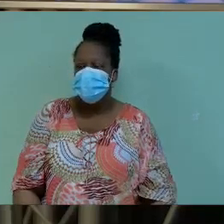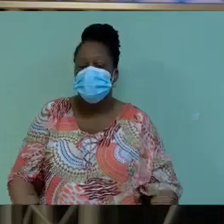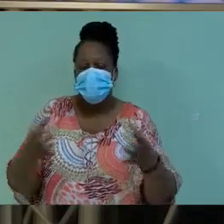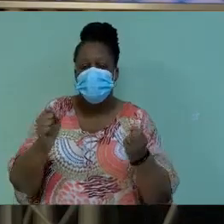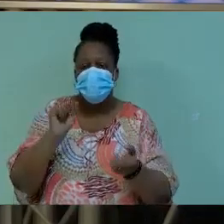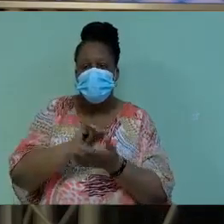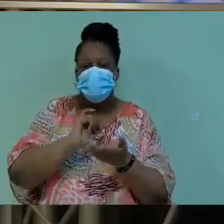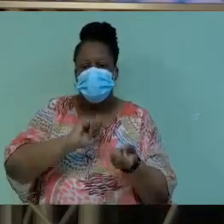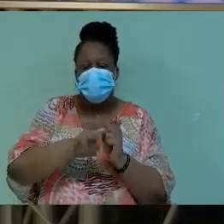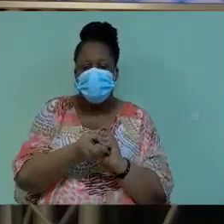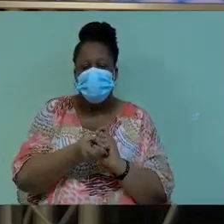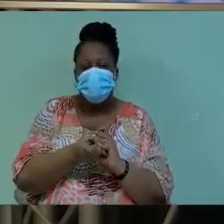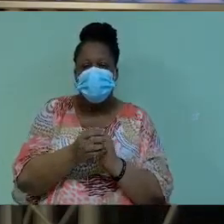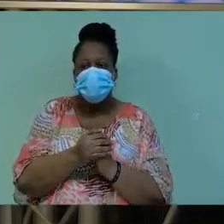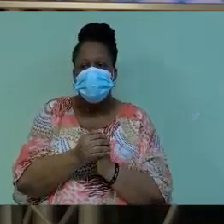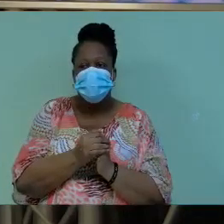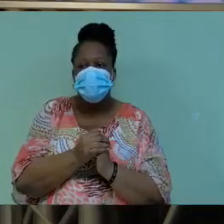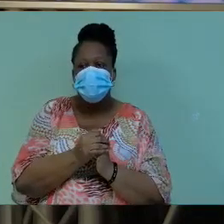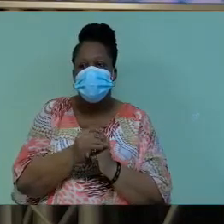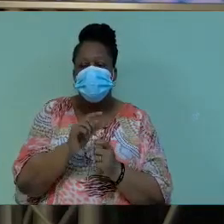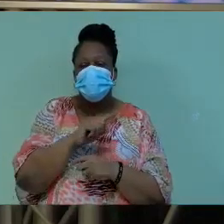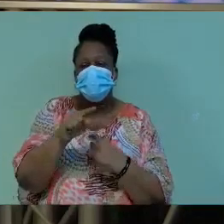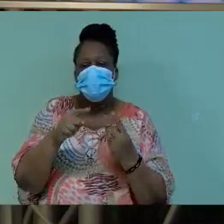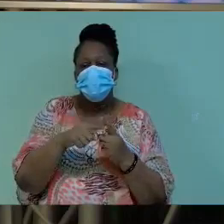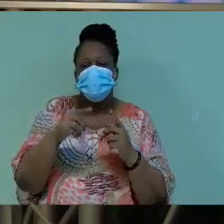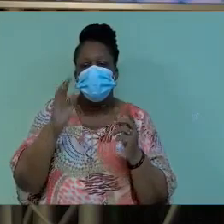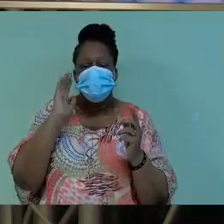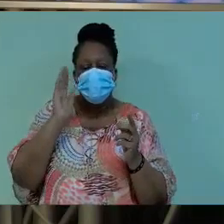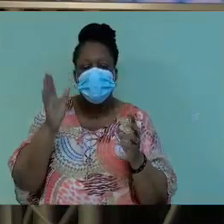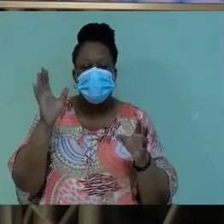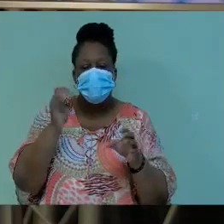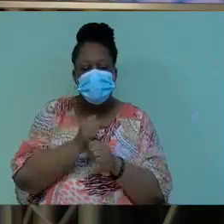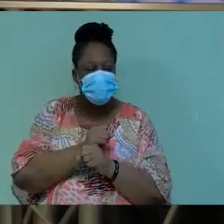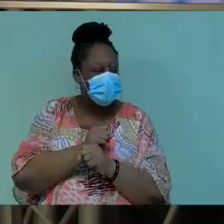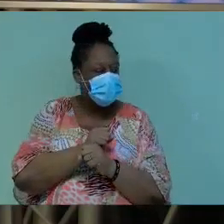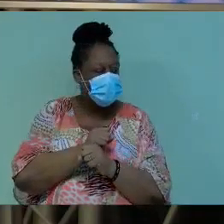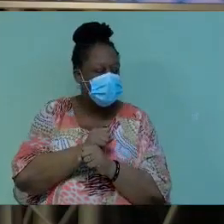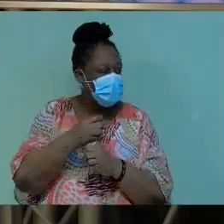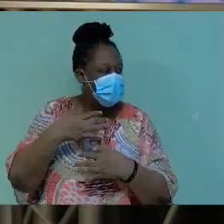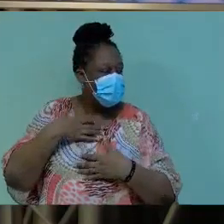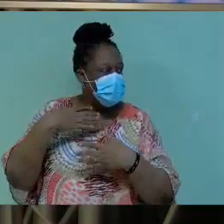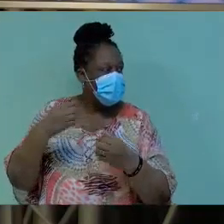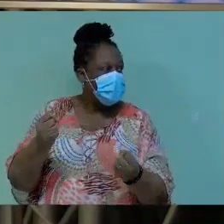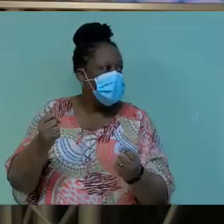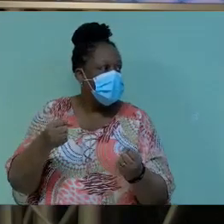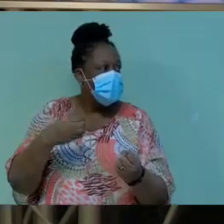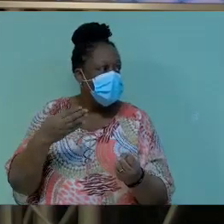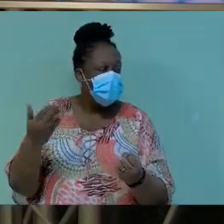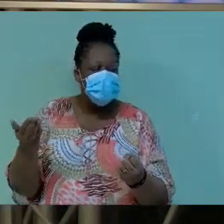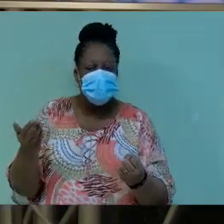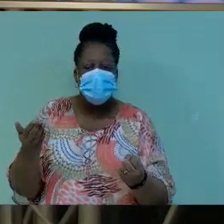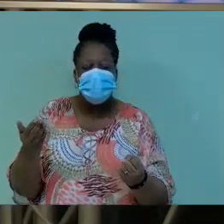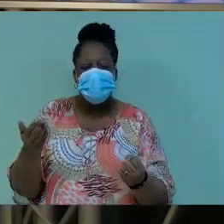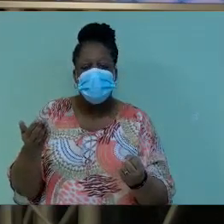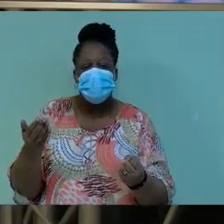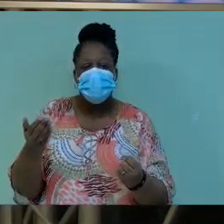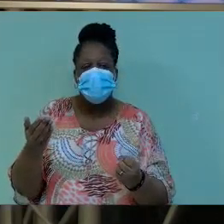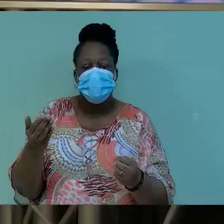health records digitalized? Each time I go to the hospital, I am expected to provide the